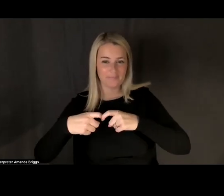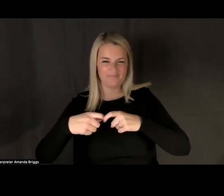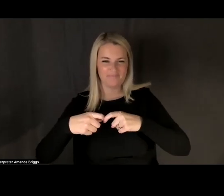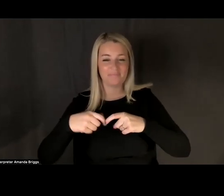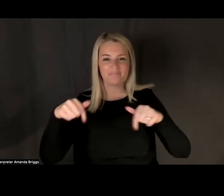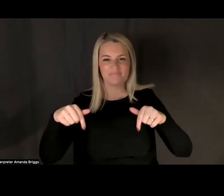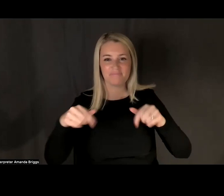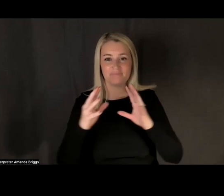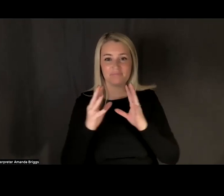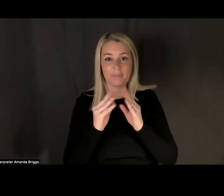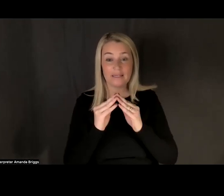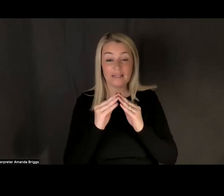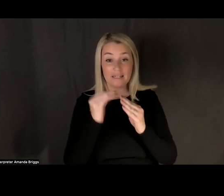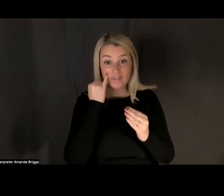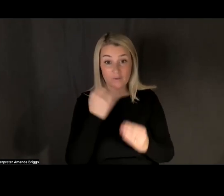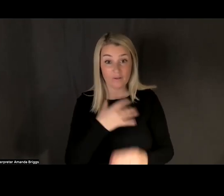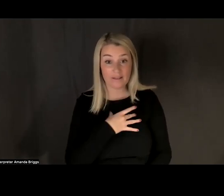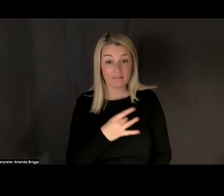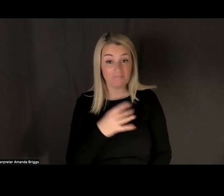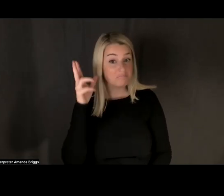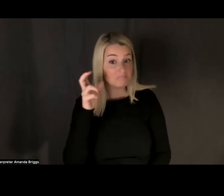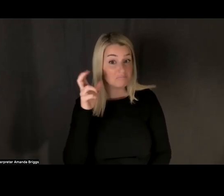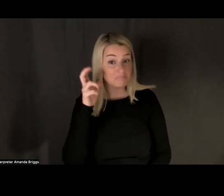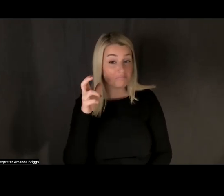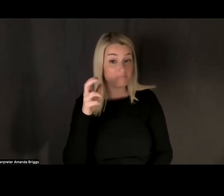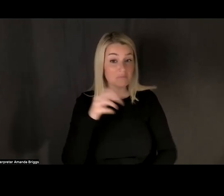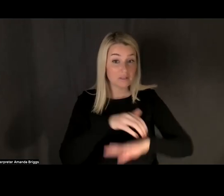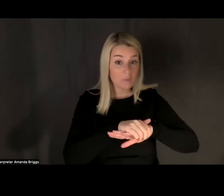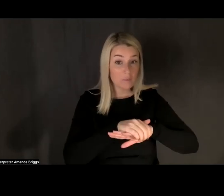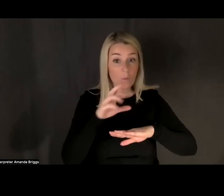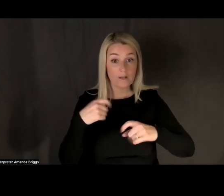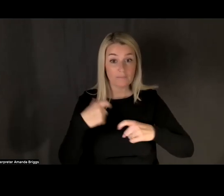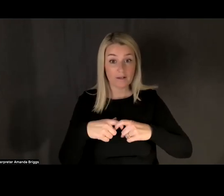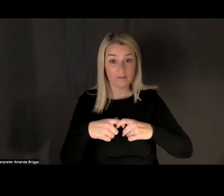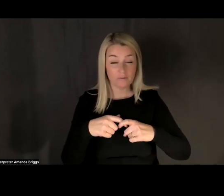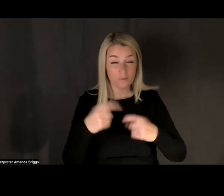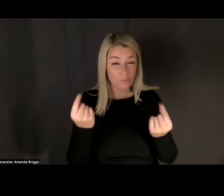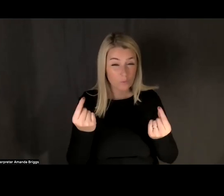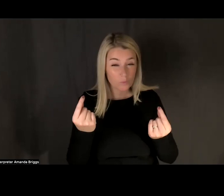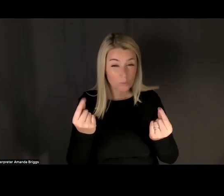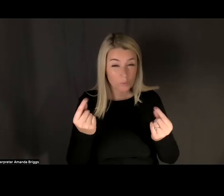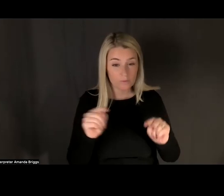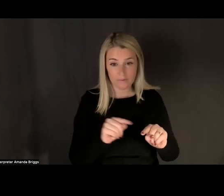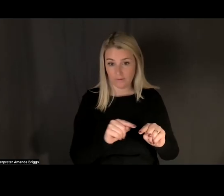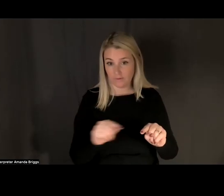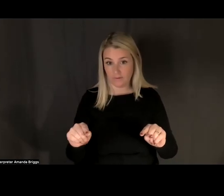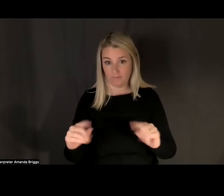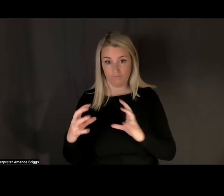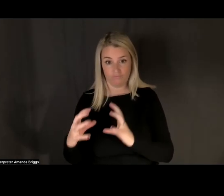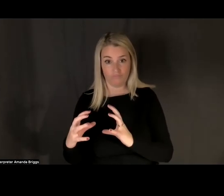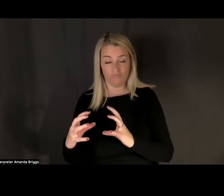to hear the speakers in English or Spanish, please click the interpretation button at the bottom right corner of your Zoom